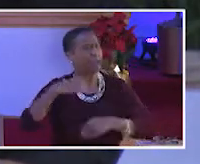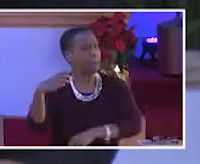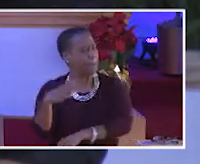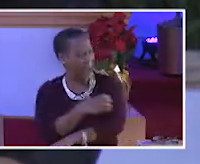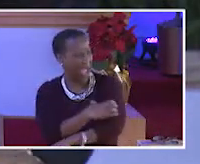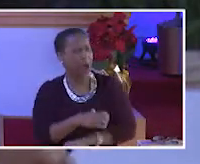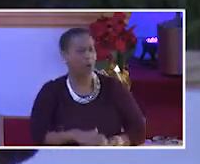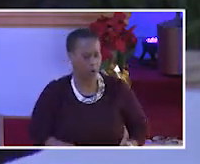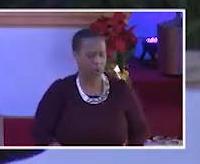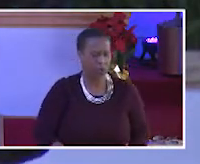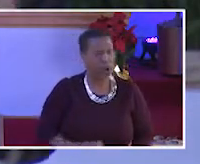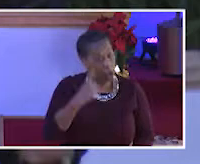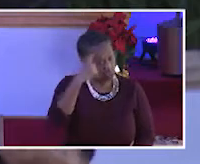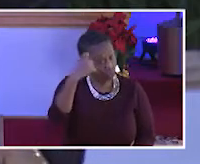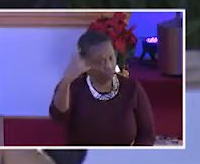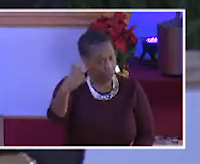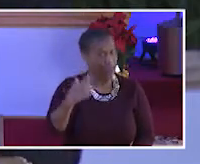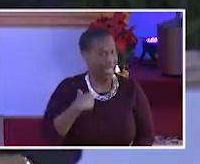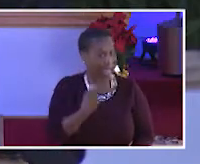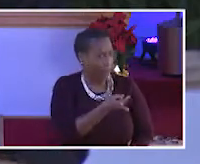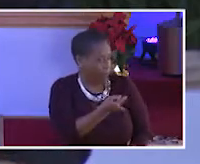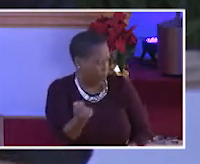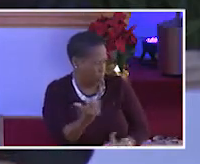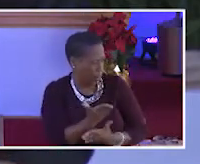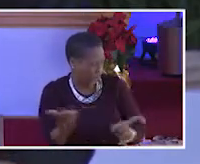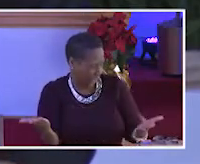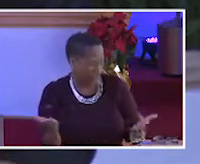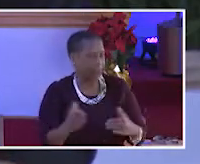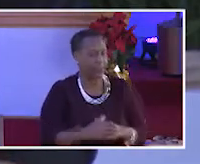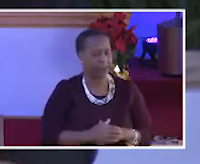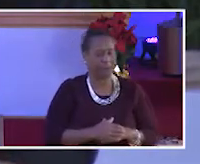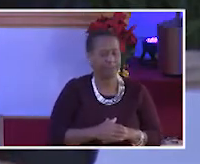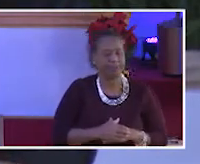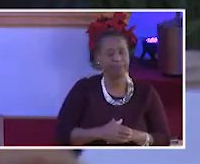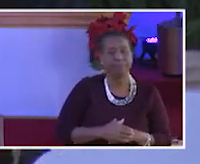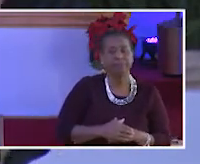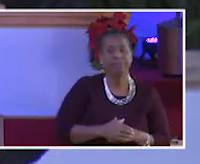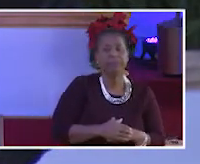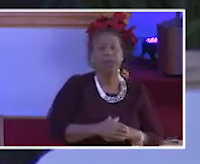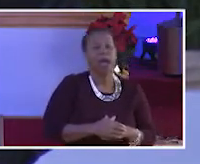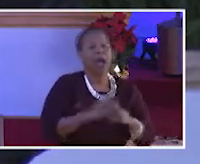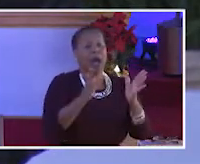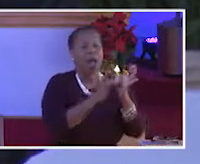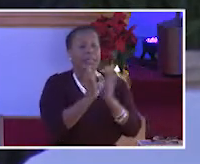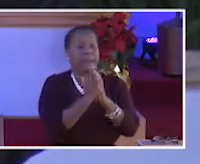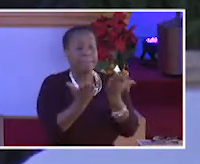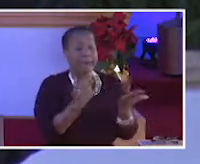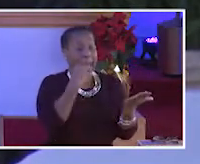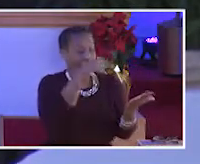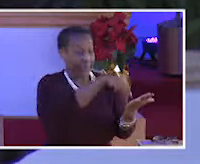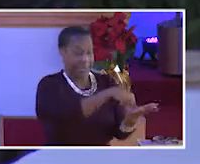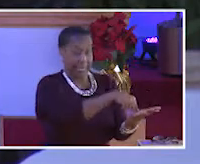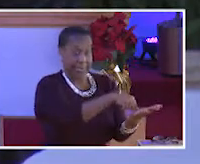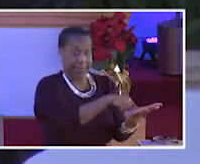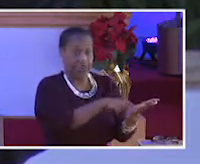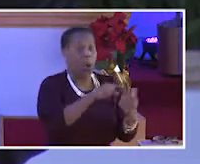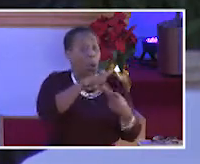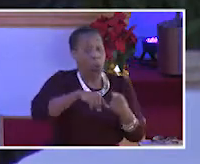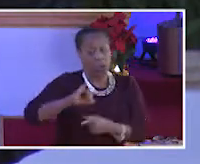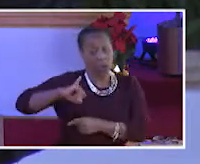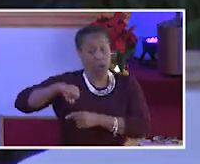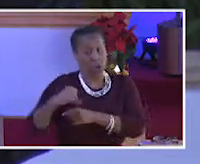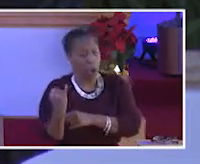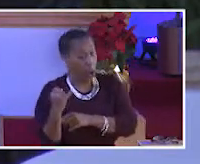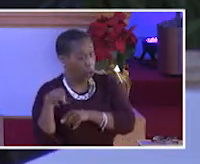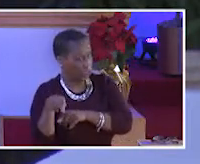dreams have a few things here that I want to flesh out in the text. For the Bible says that when Joseph